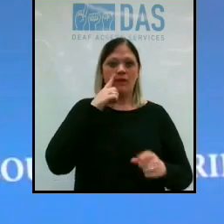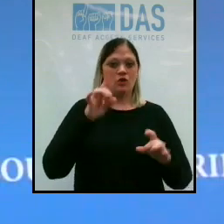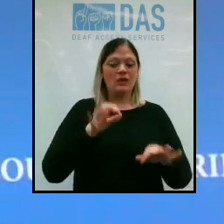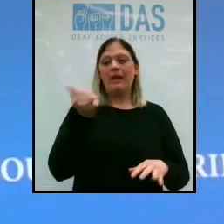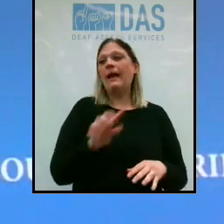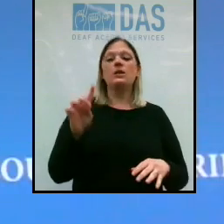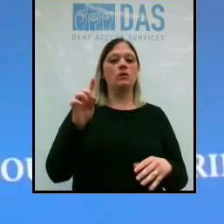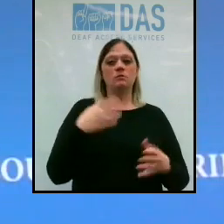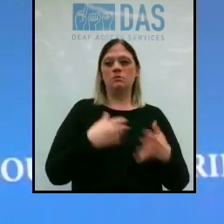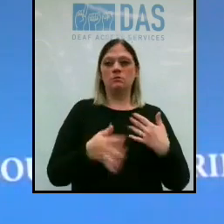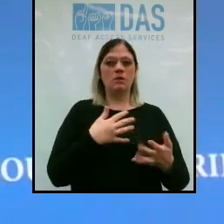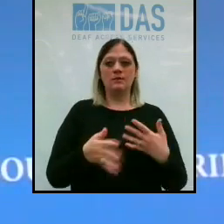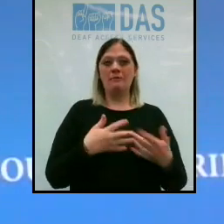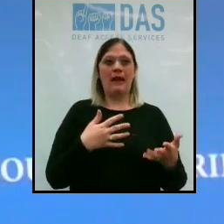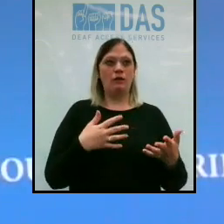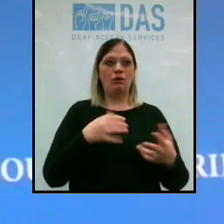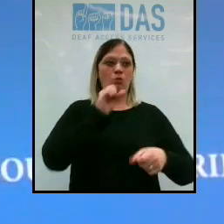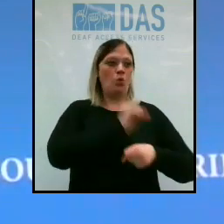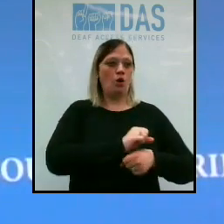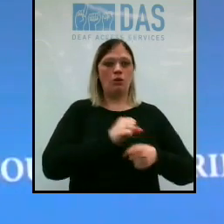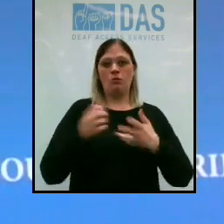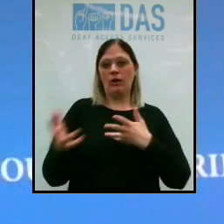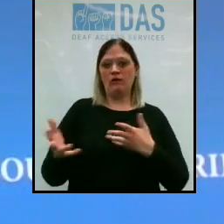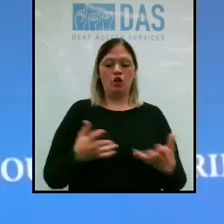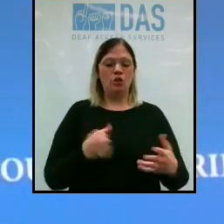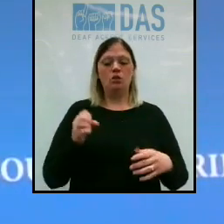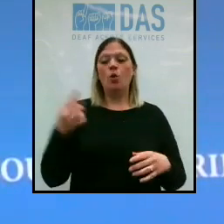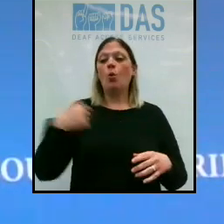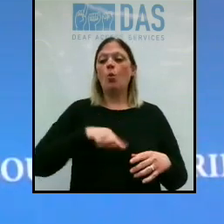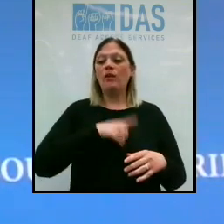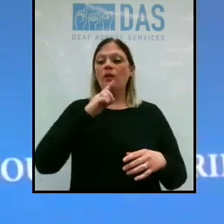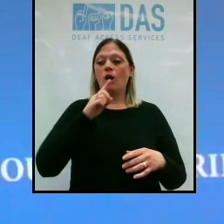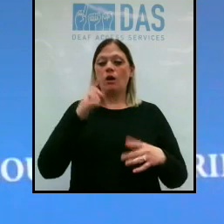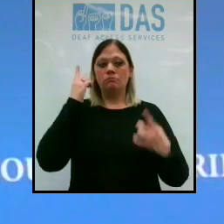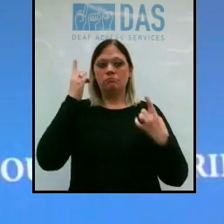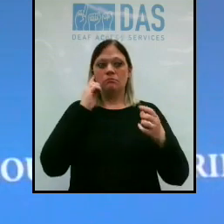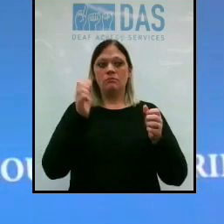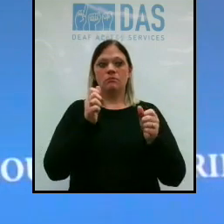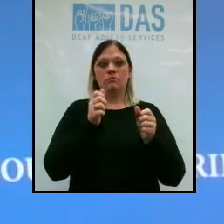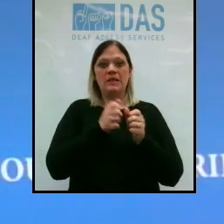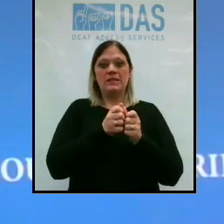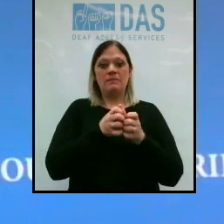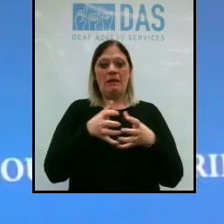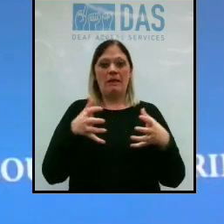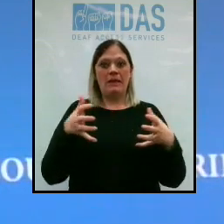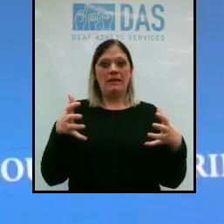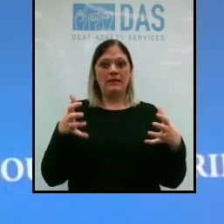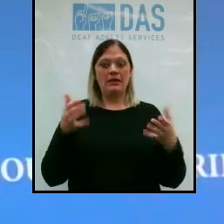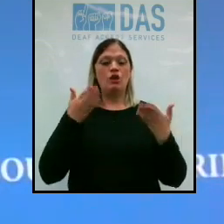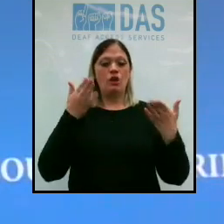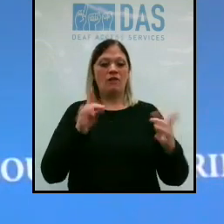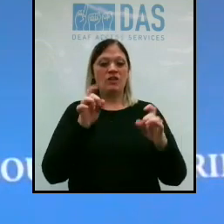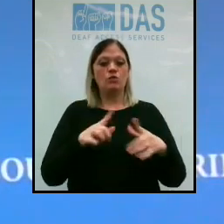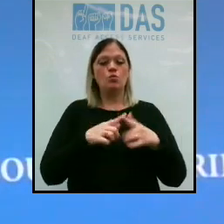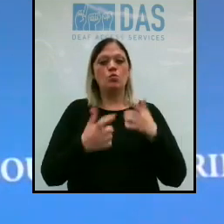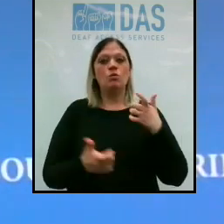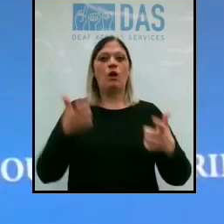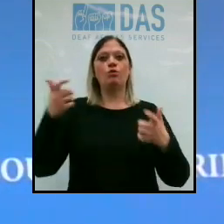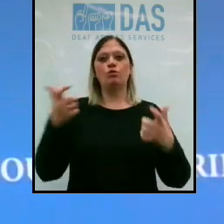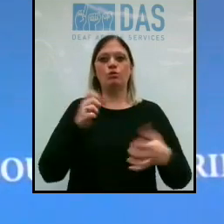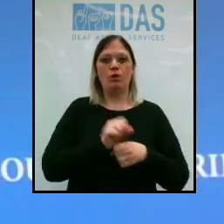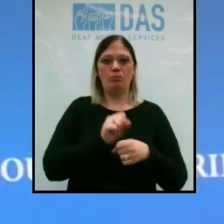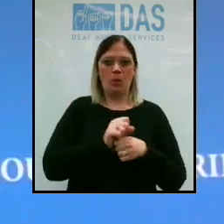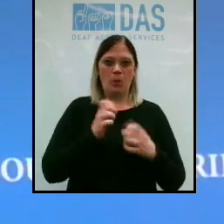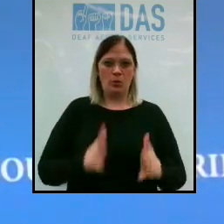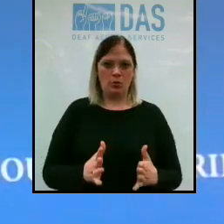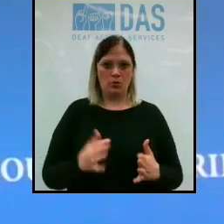can do it, doesn't matter regarding employers, but we are considering expanding and offering testing to some of the larger employers that